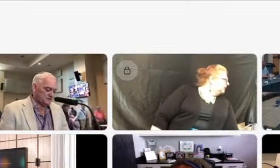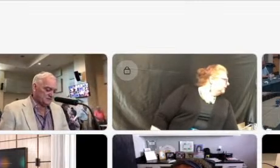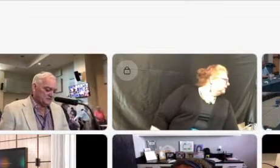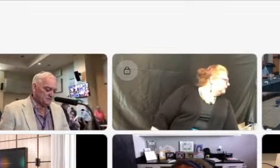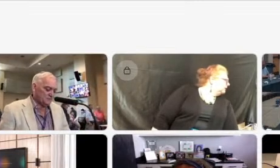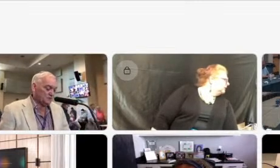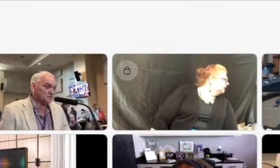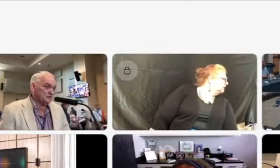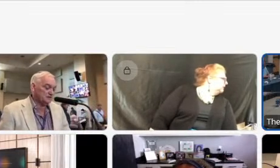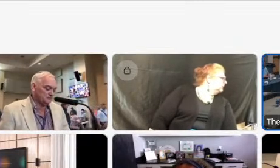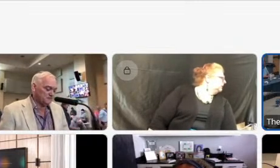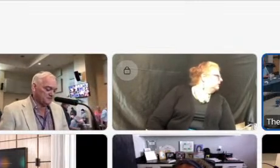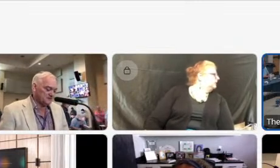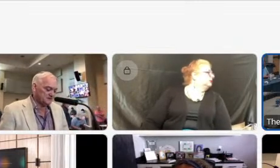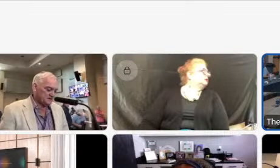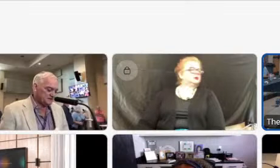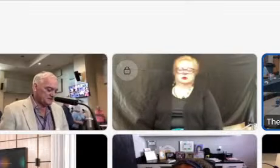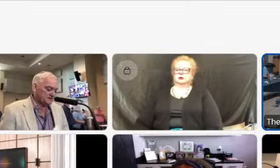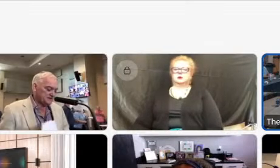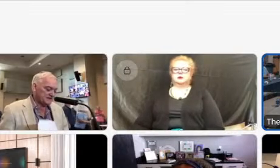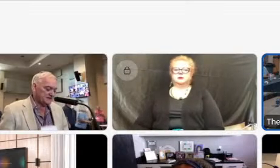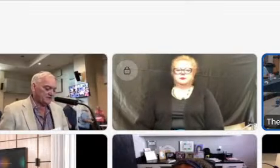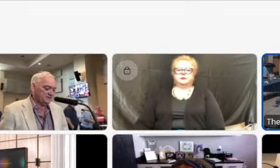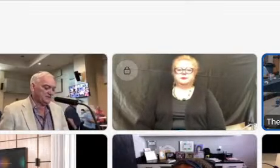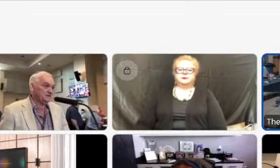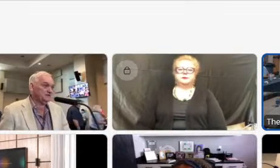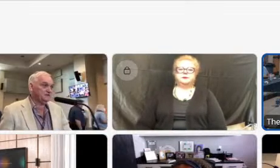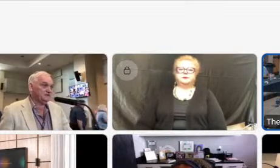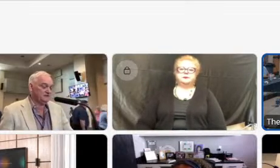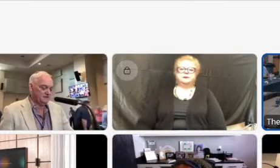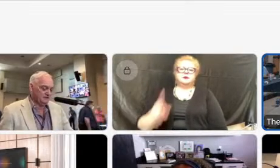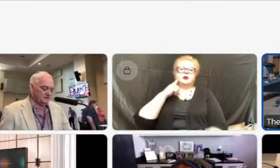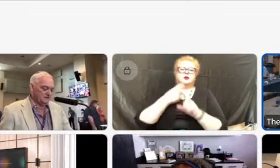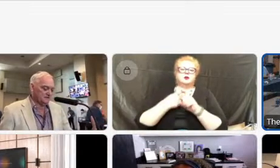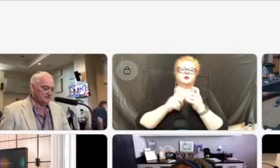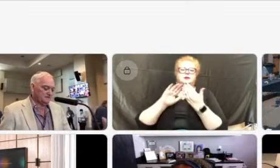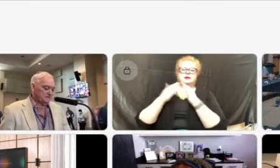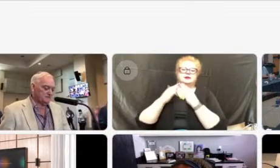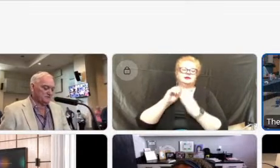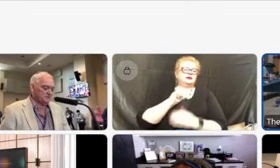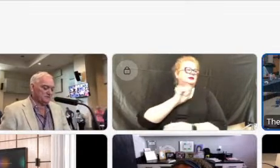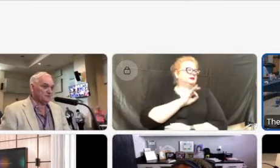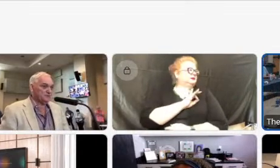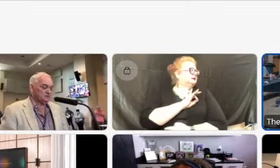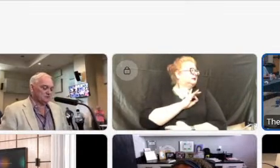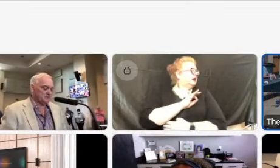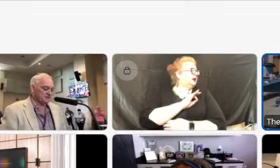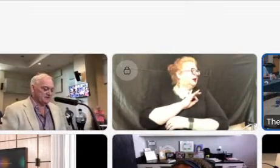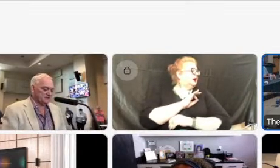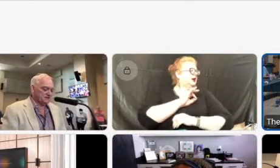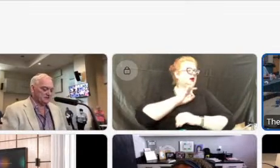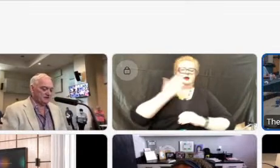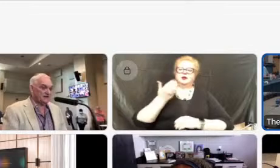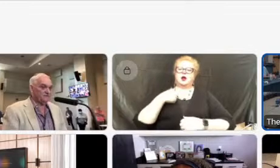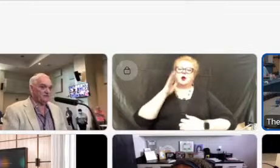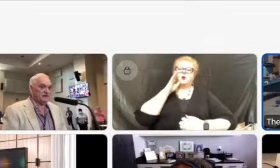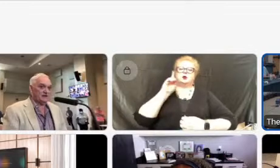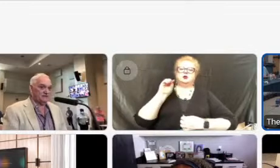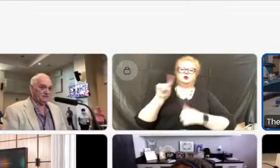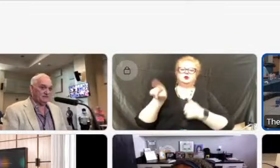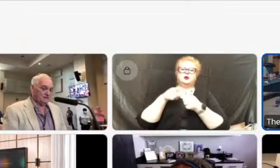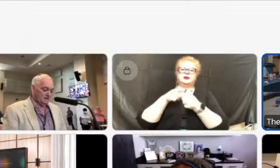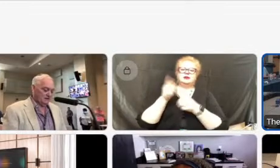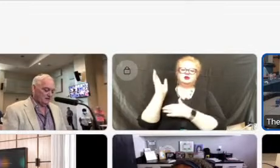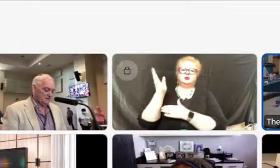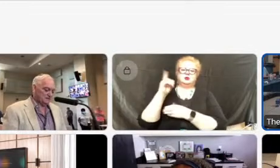Mr. Chairman, Walter Malone from City Staff. I'm going to do a short presentation on item